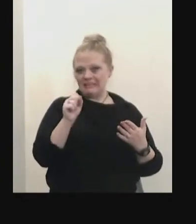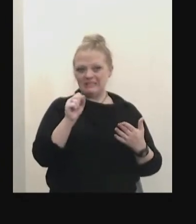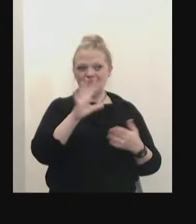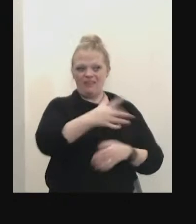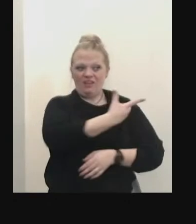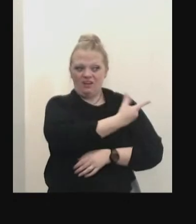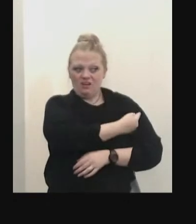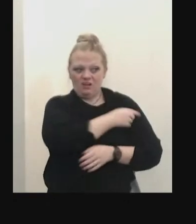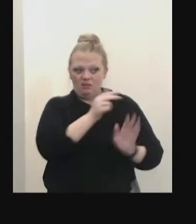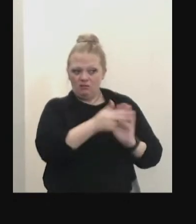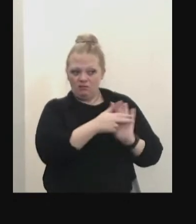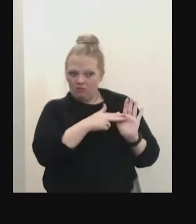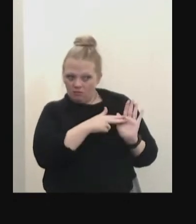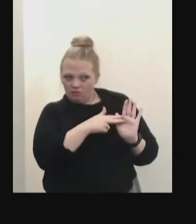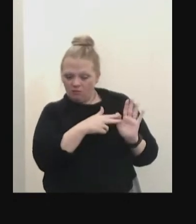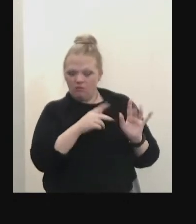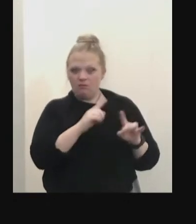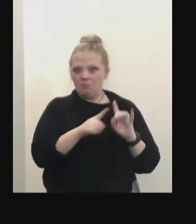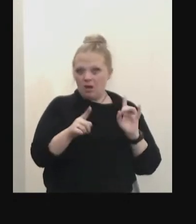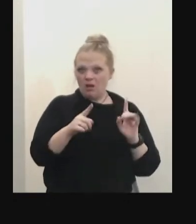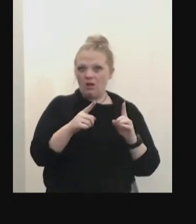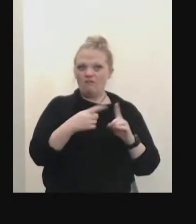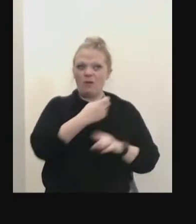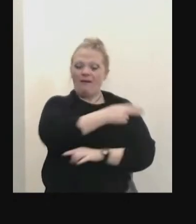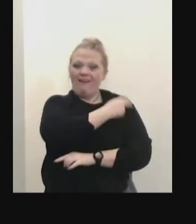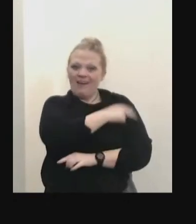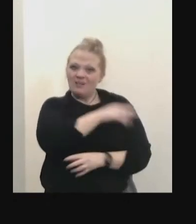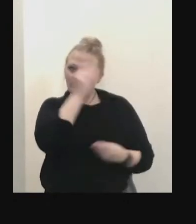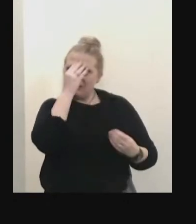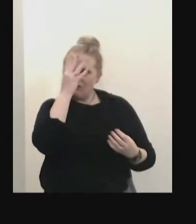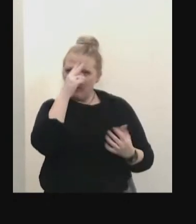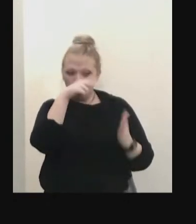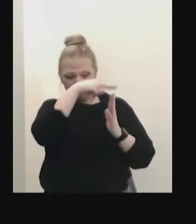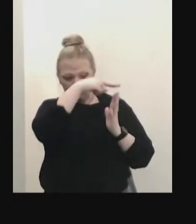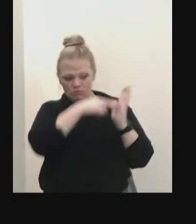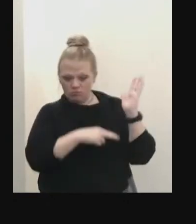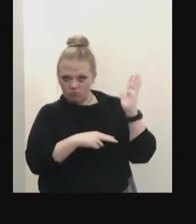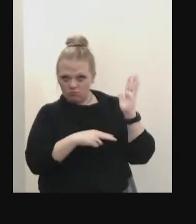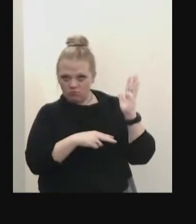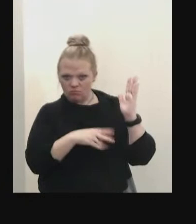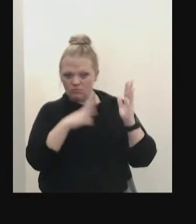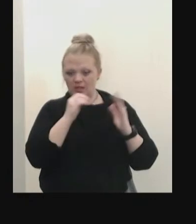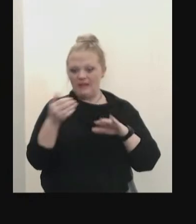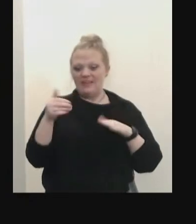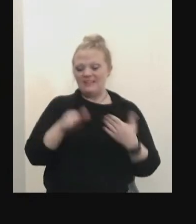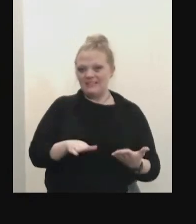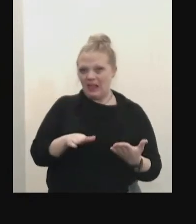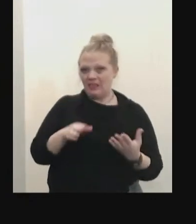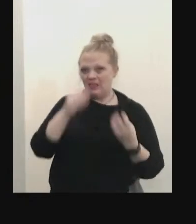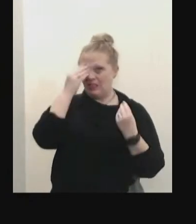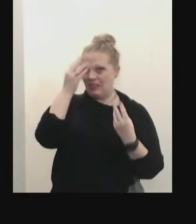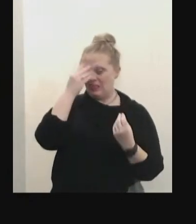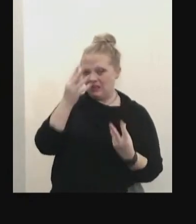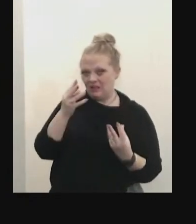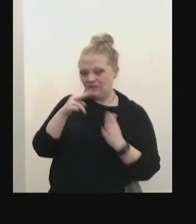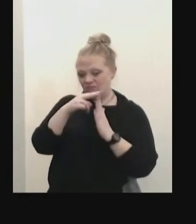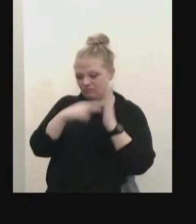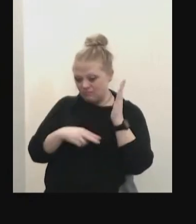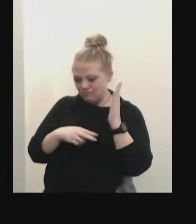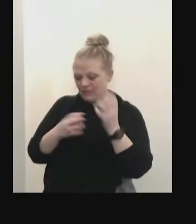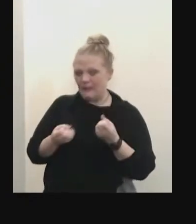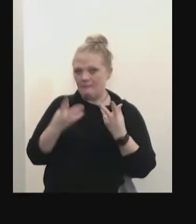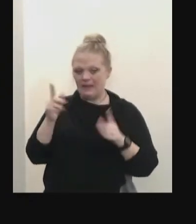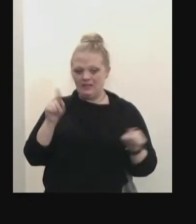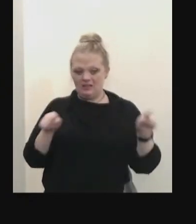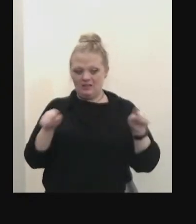but we can look from our hospital data and from our death data that many of those people end up in the